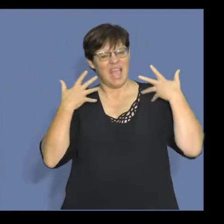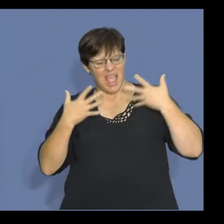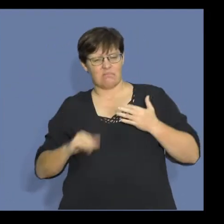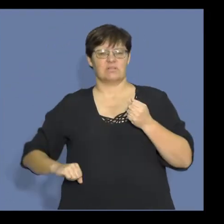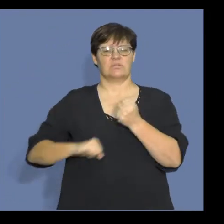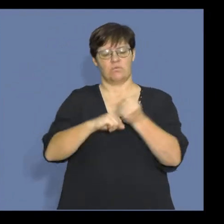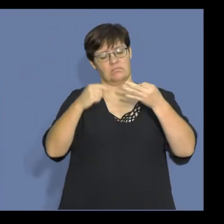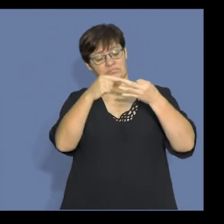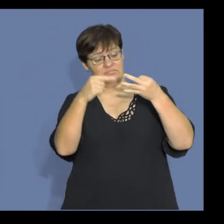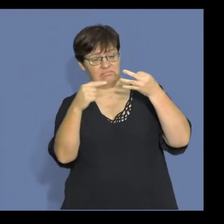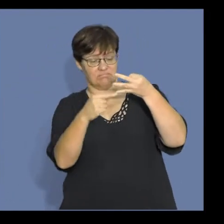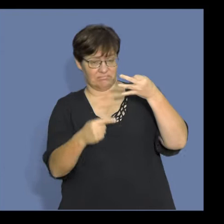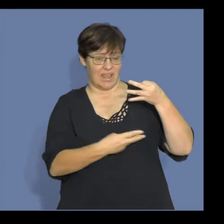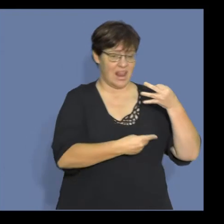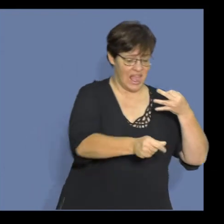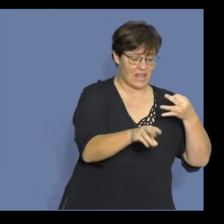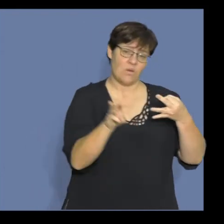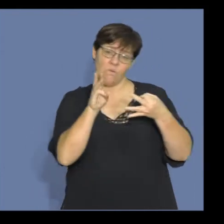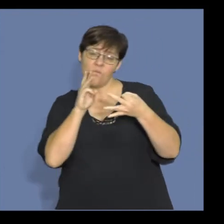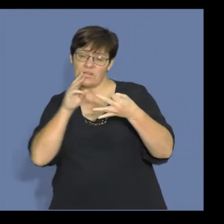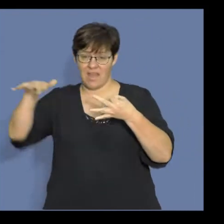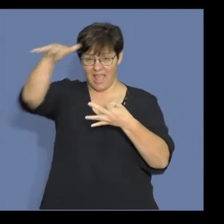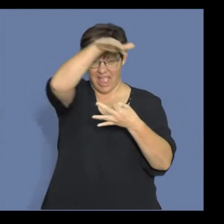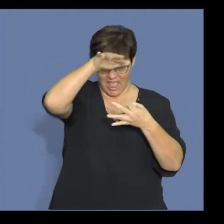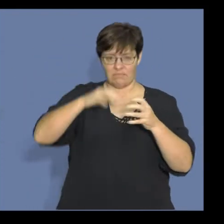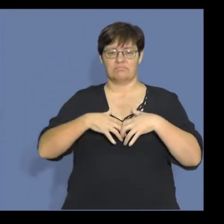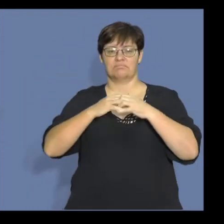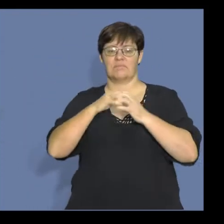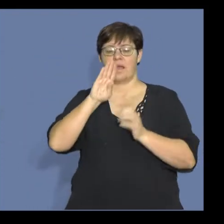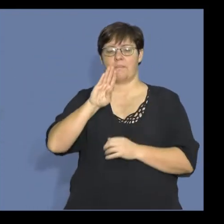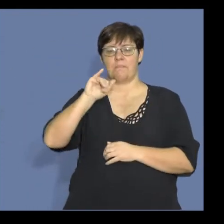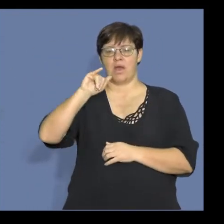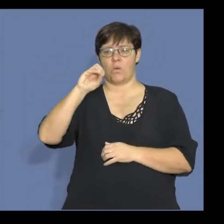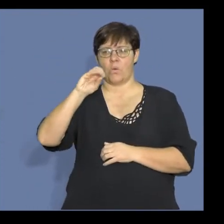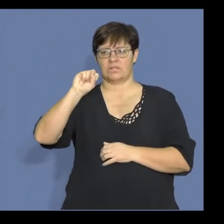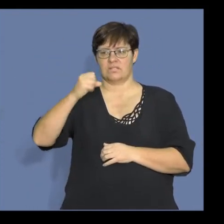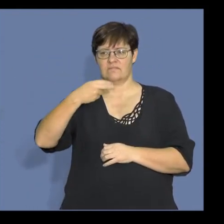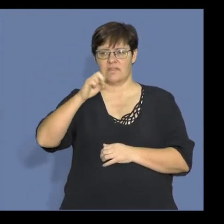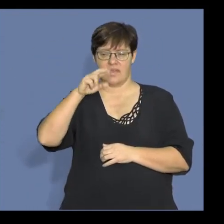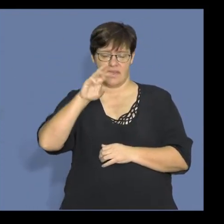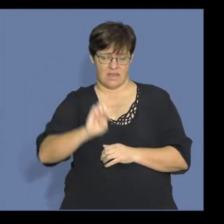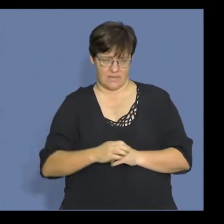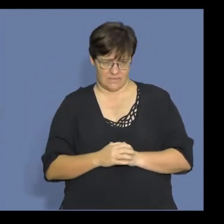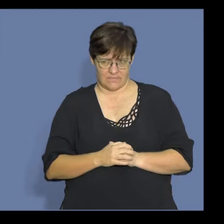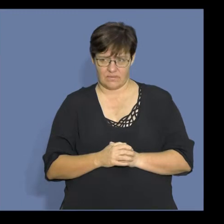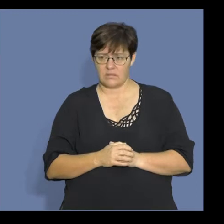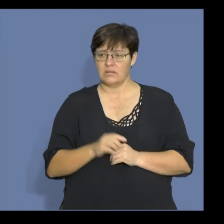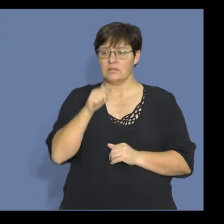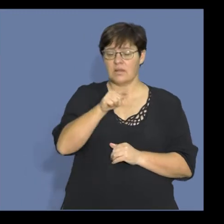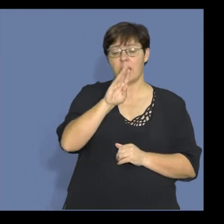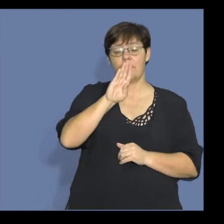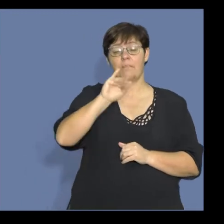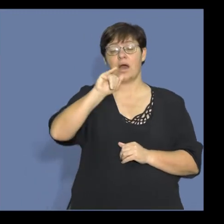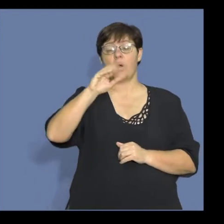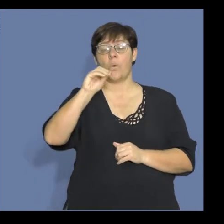So those three components make up the biosphere. We also mentioned that biomes are an important part